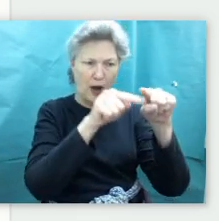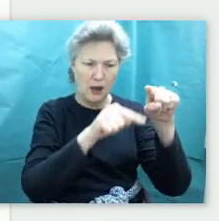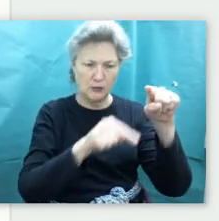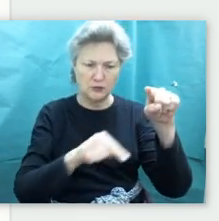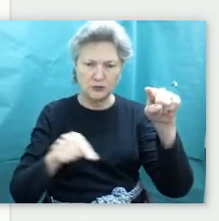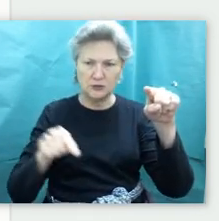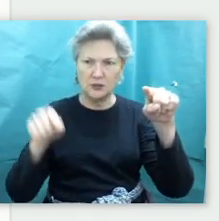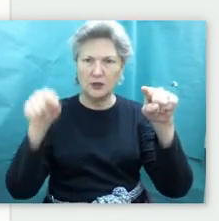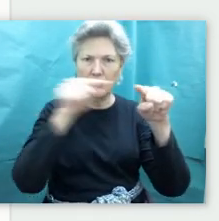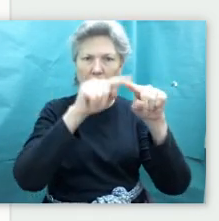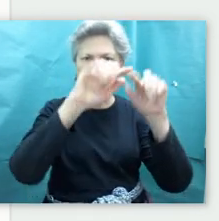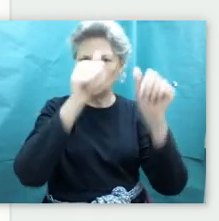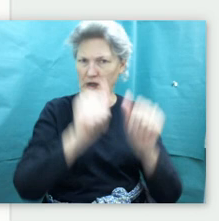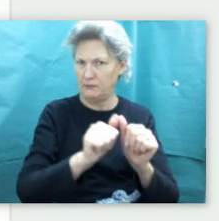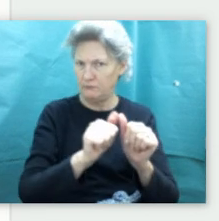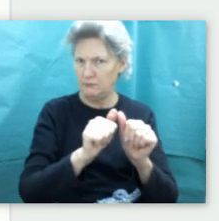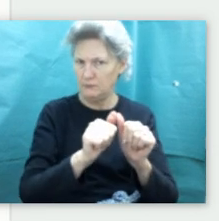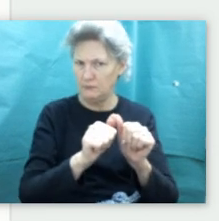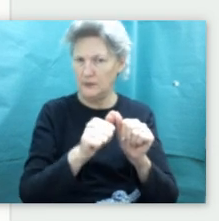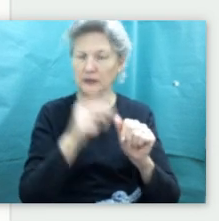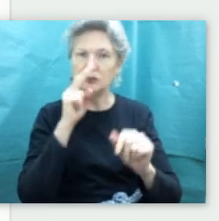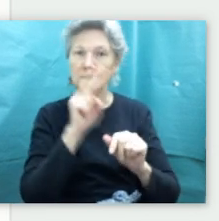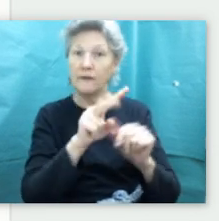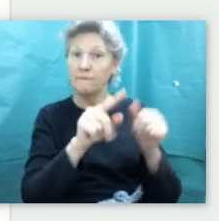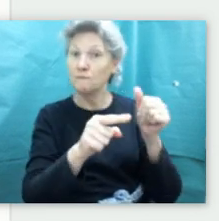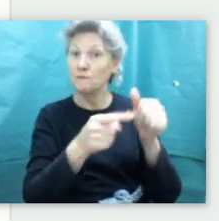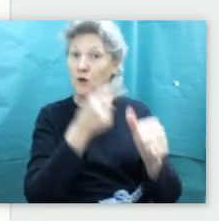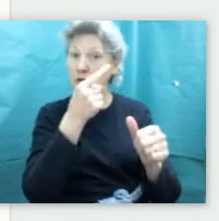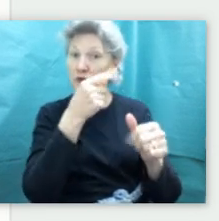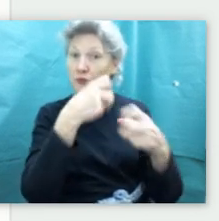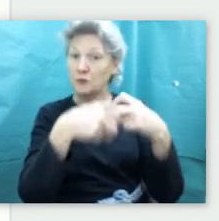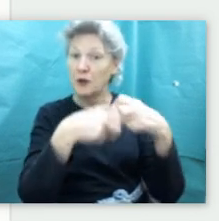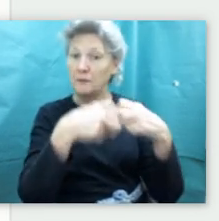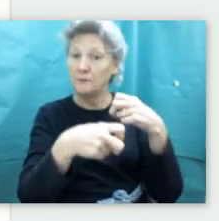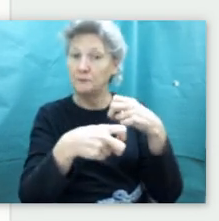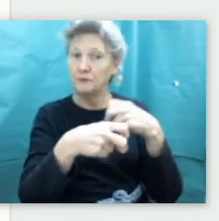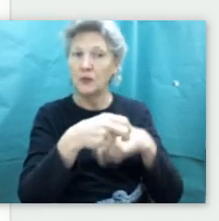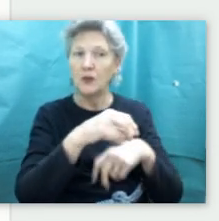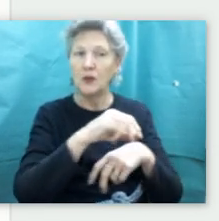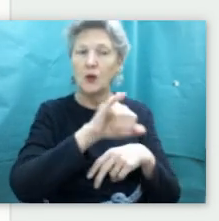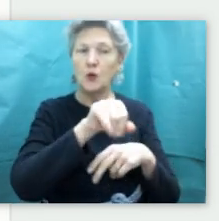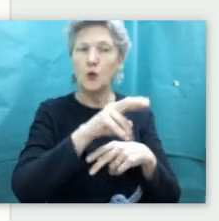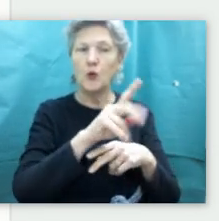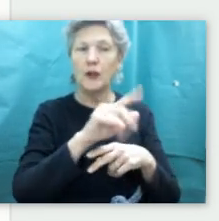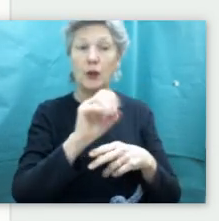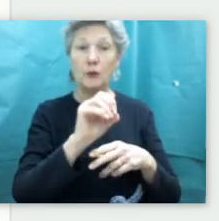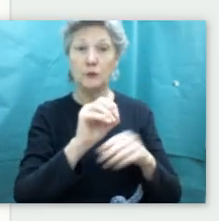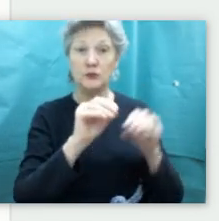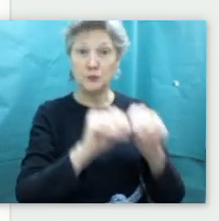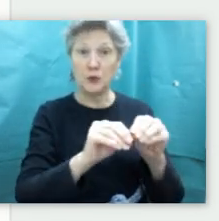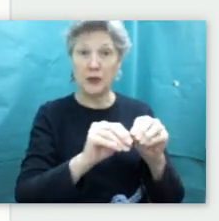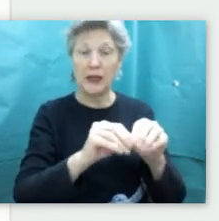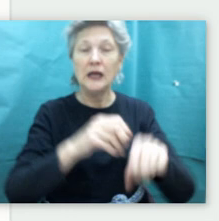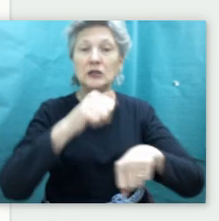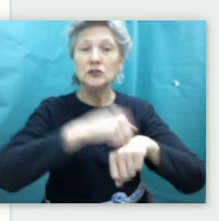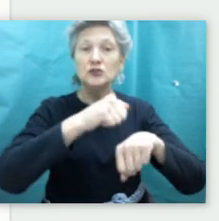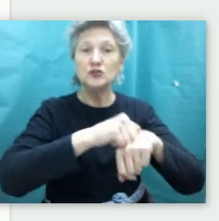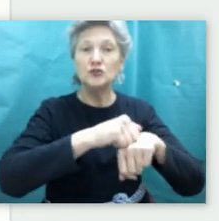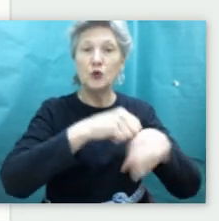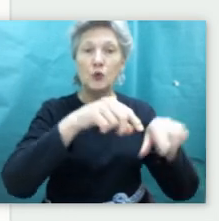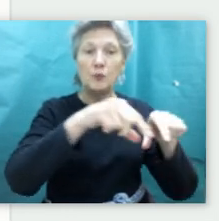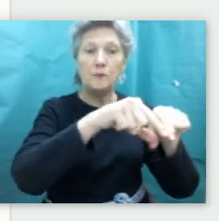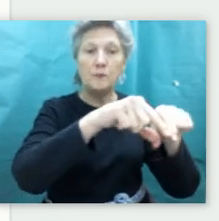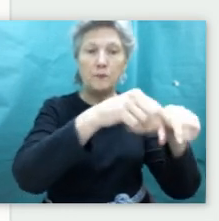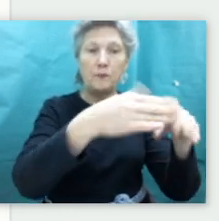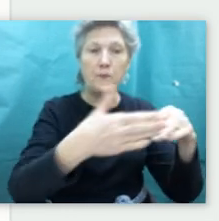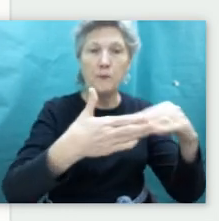a shape. Well, let's take a look at our first problem. Julio is putting a stone border around his rectangular garden.